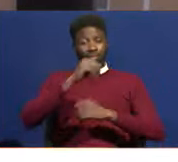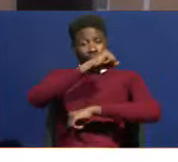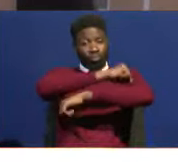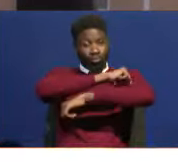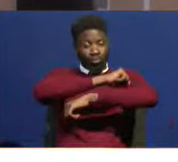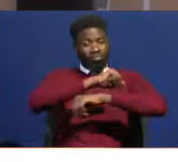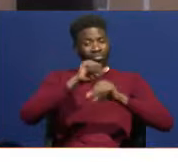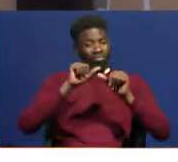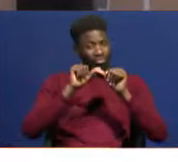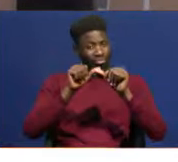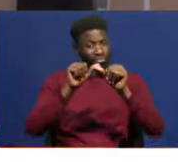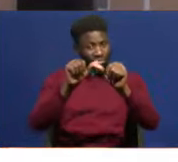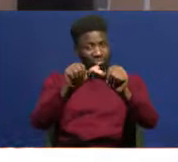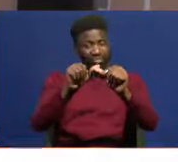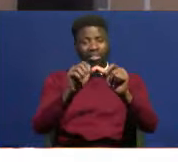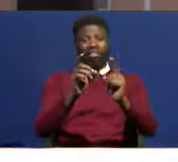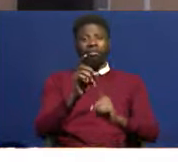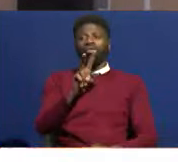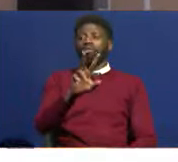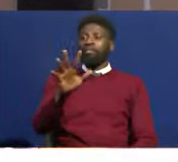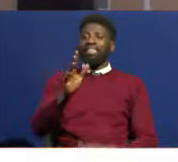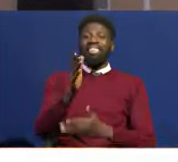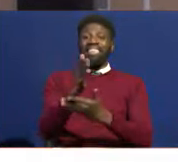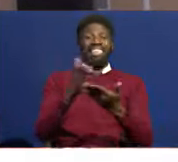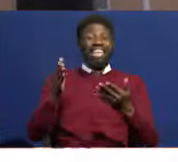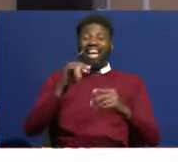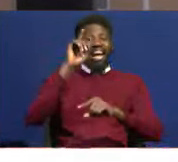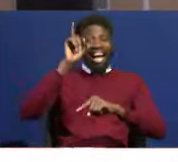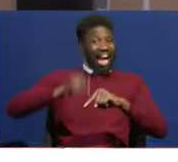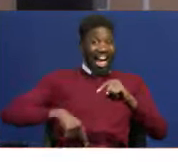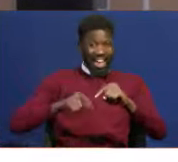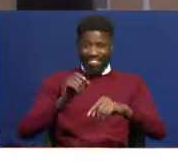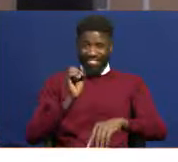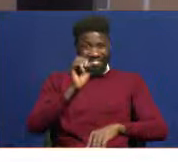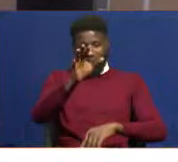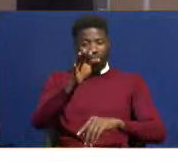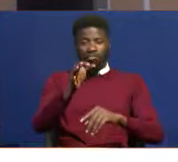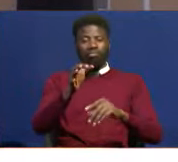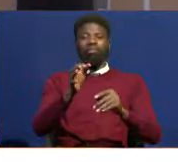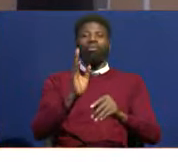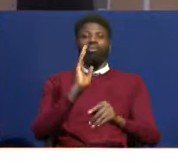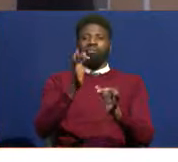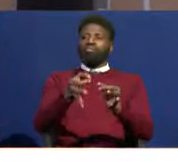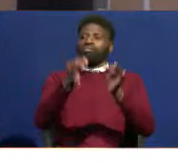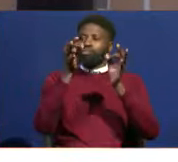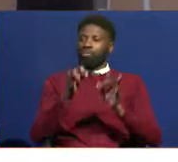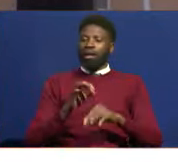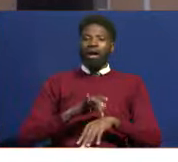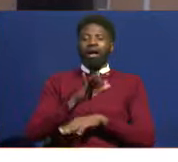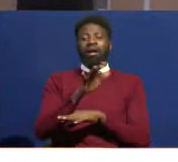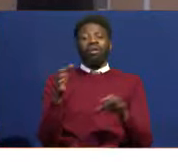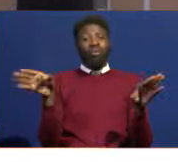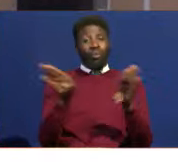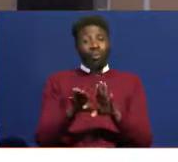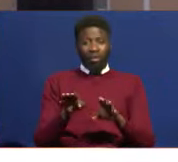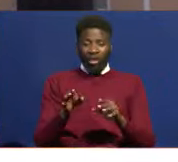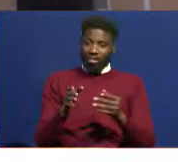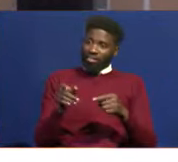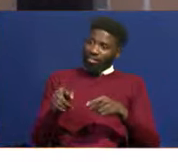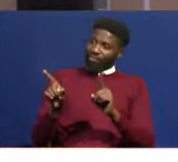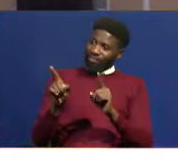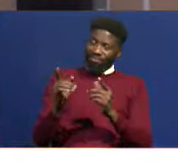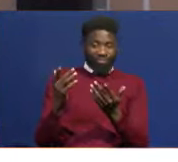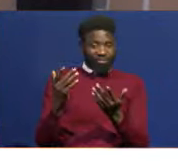time. Others are maybe unable to go up to that time, not because of the fact that they are not willing, but